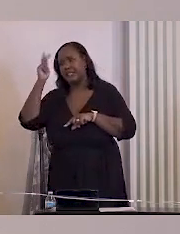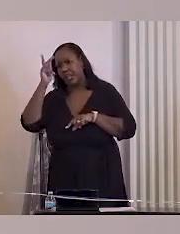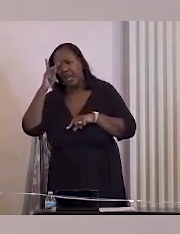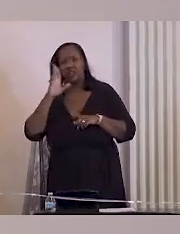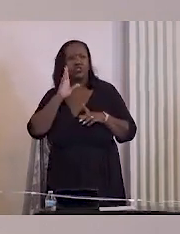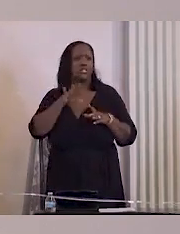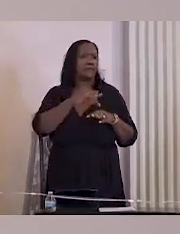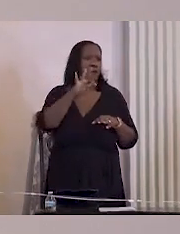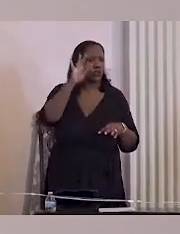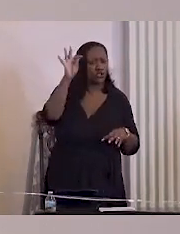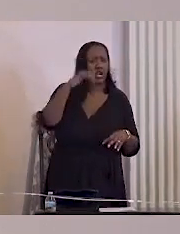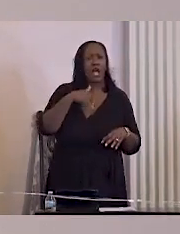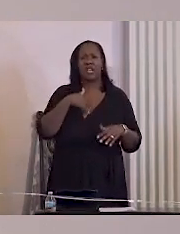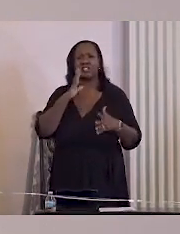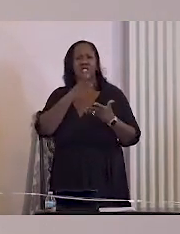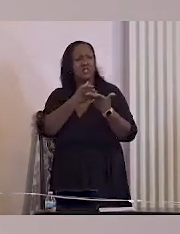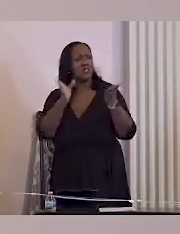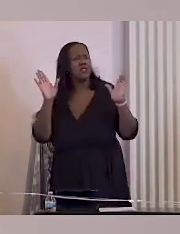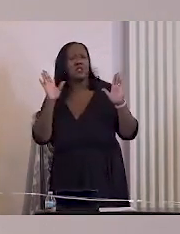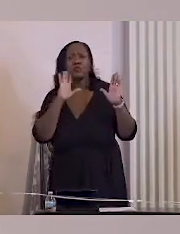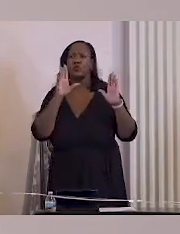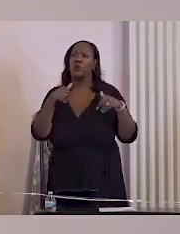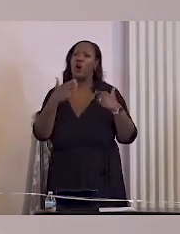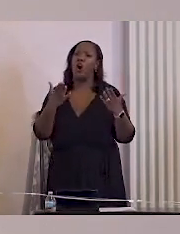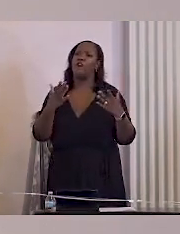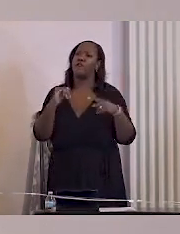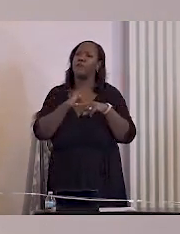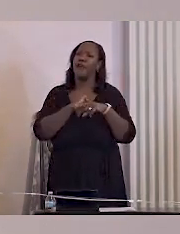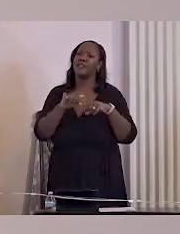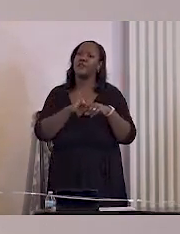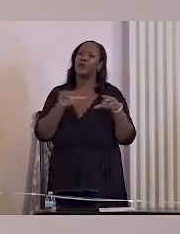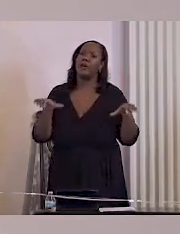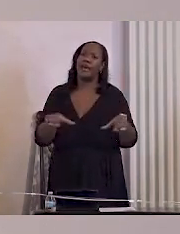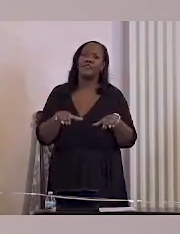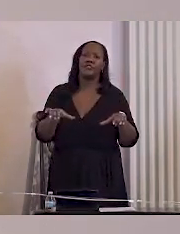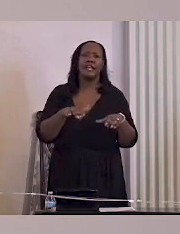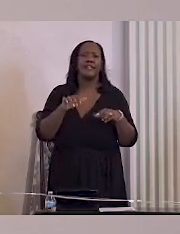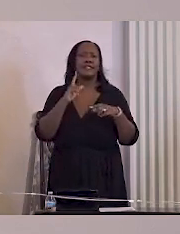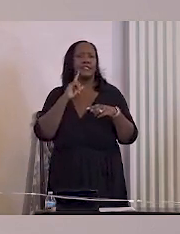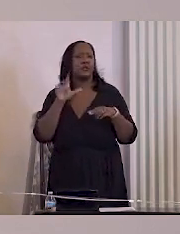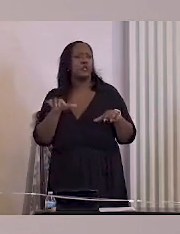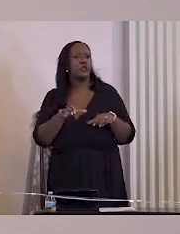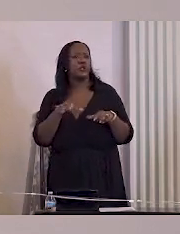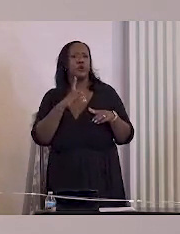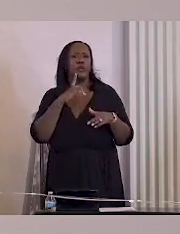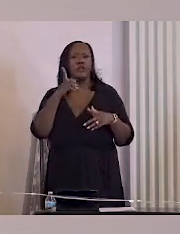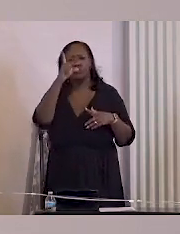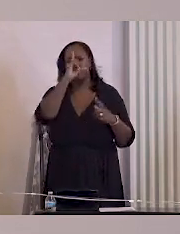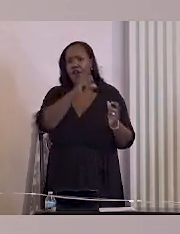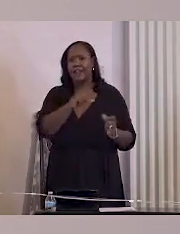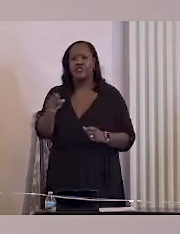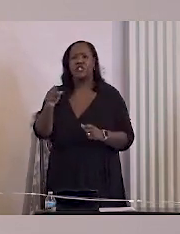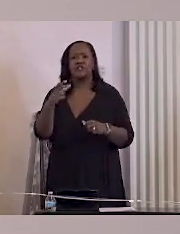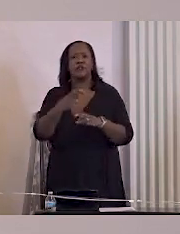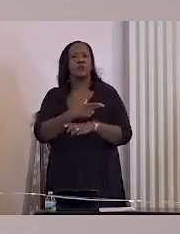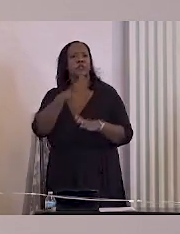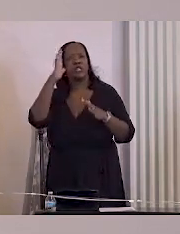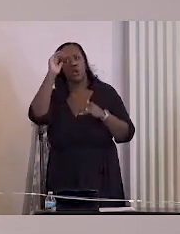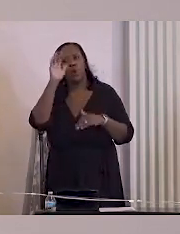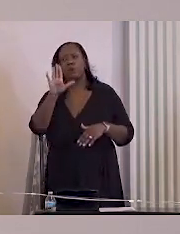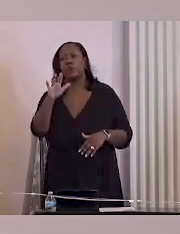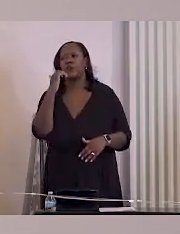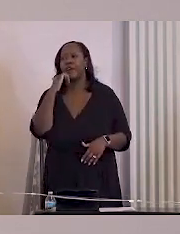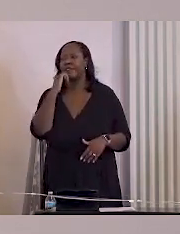and spirituality, to offer practical exercises and strategies for cultivating active hope in everyday life.